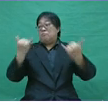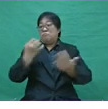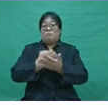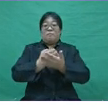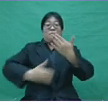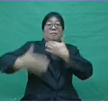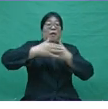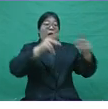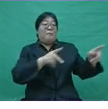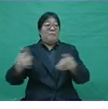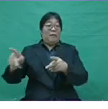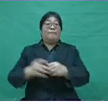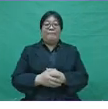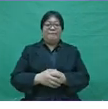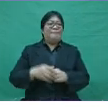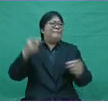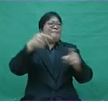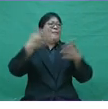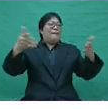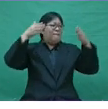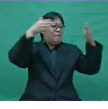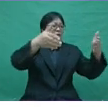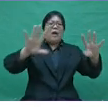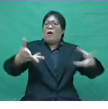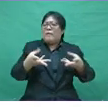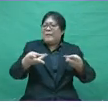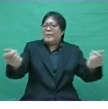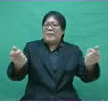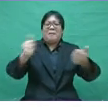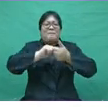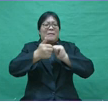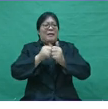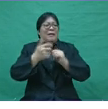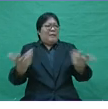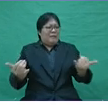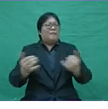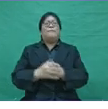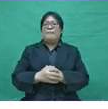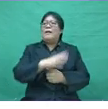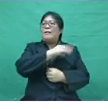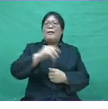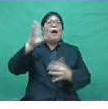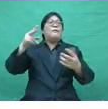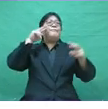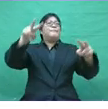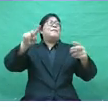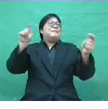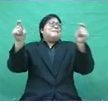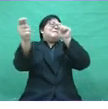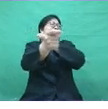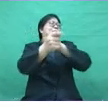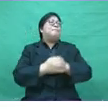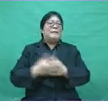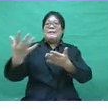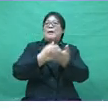Malaysian Economic Recovery Plan, which focused on resolving the immediate problems while looking at reforms, taking the opportunity